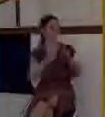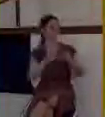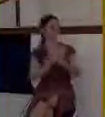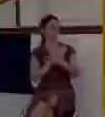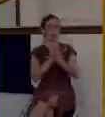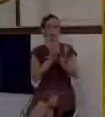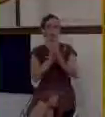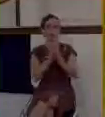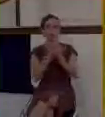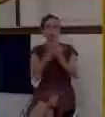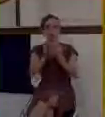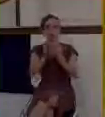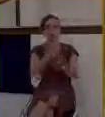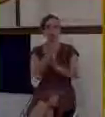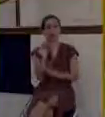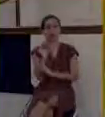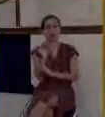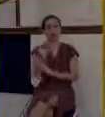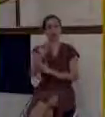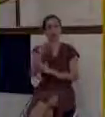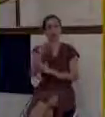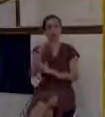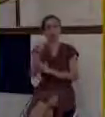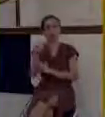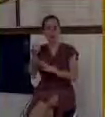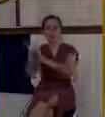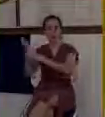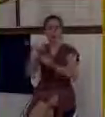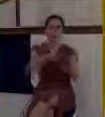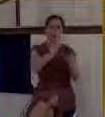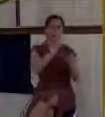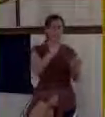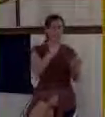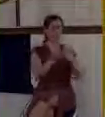shape it in any way you want. And that's dangerous.